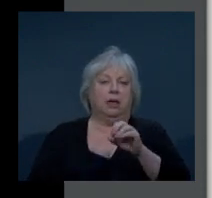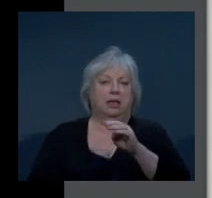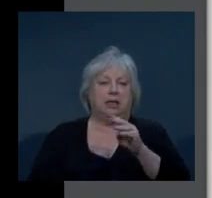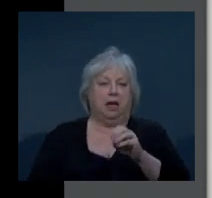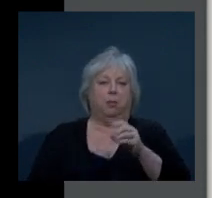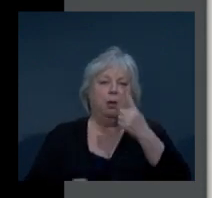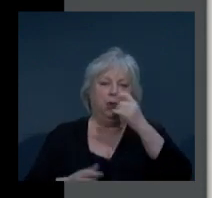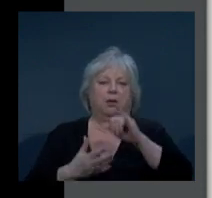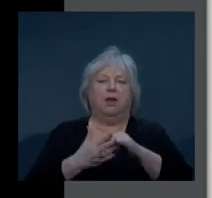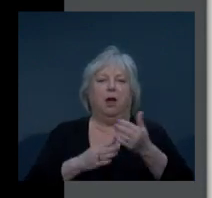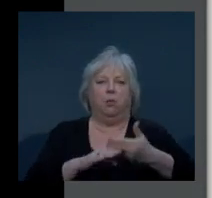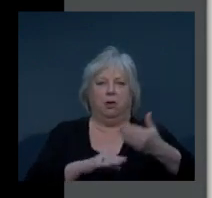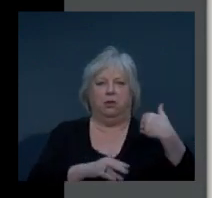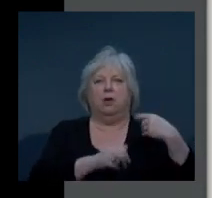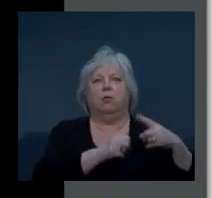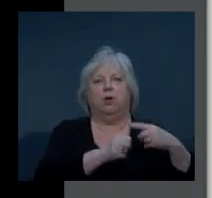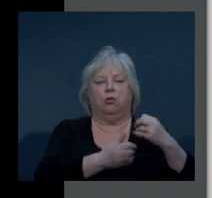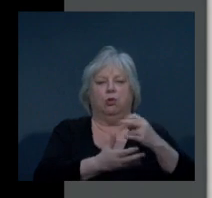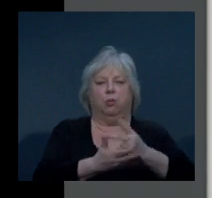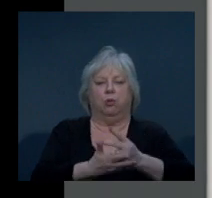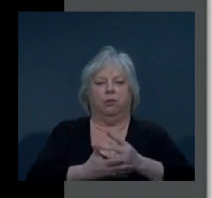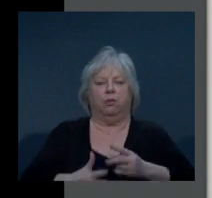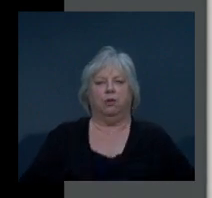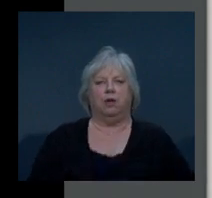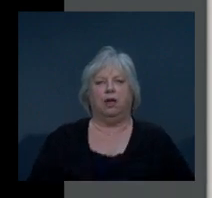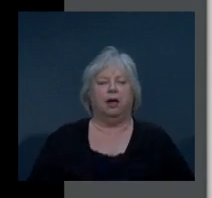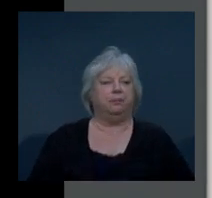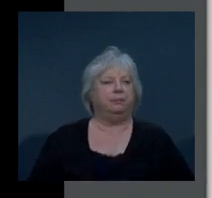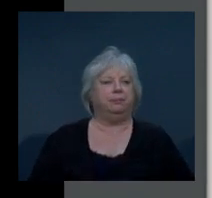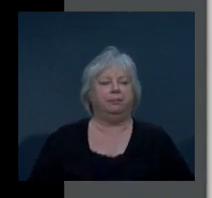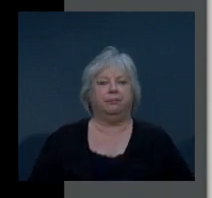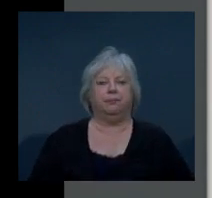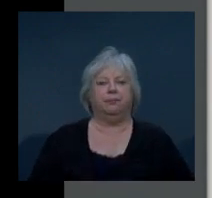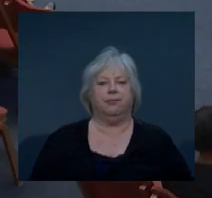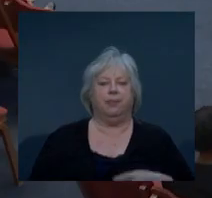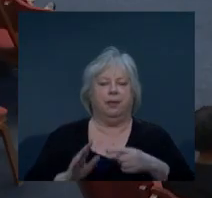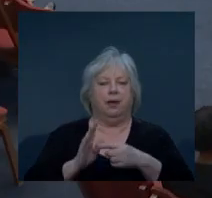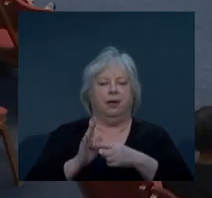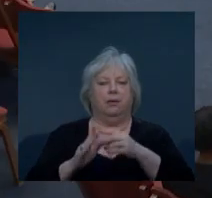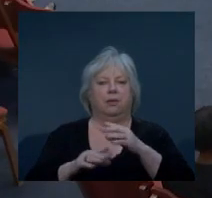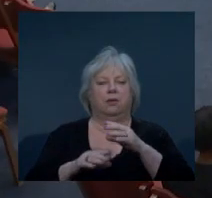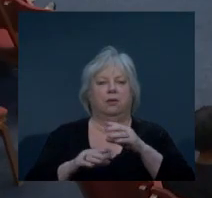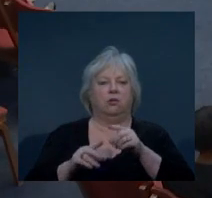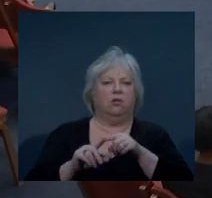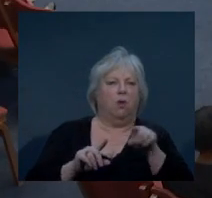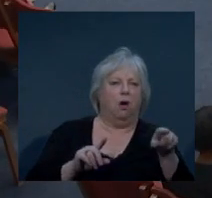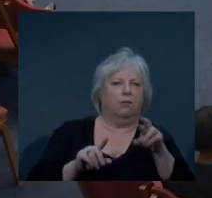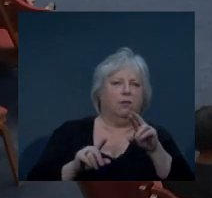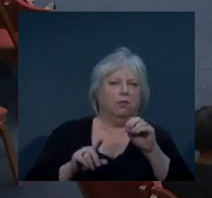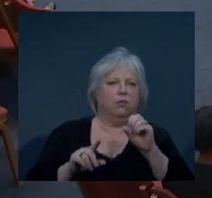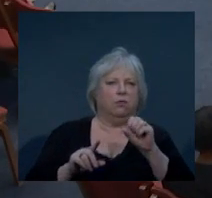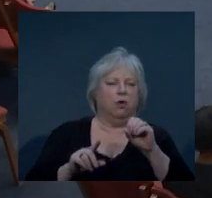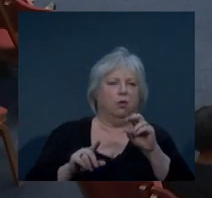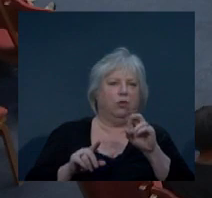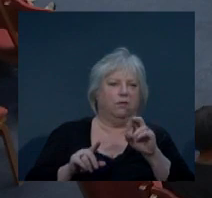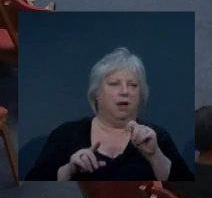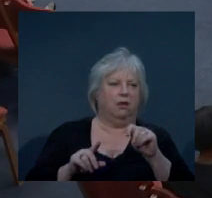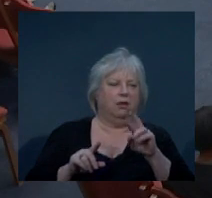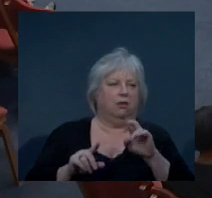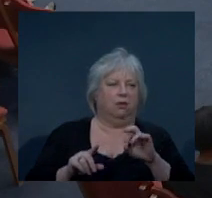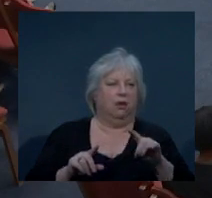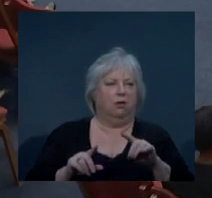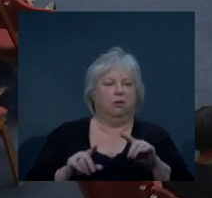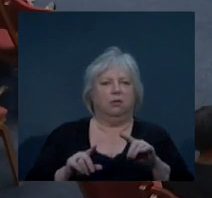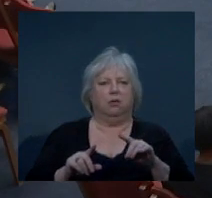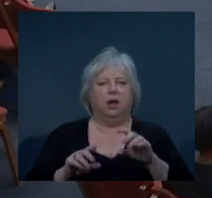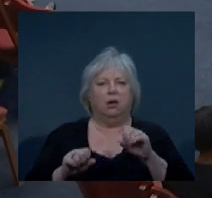original approval in the conditional use. Okay. And this is on, just off of Roosevelt Road? Scott, if you bring up the zoning map,